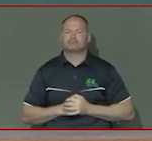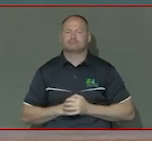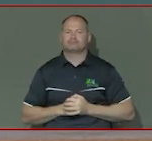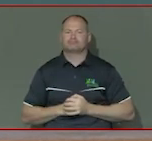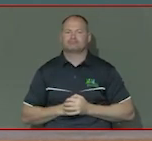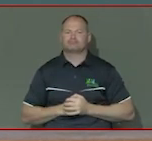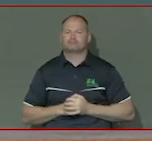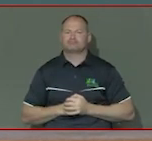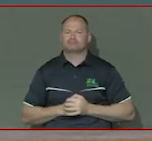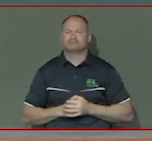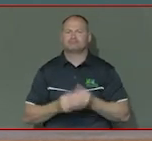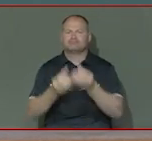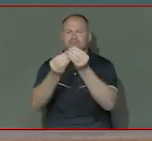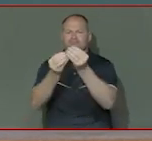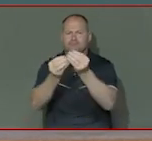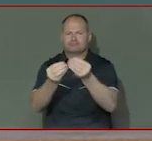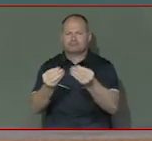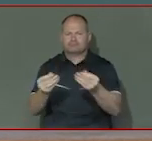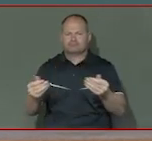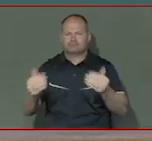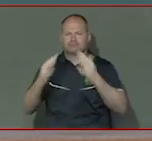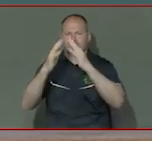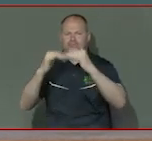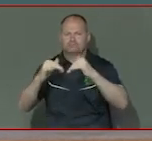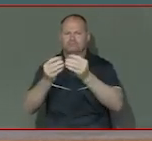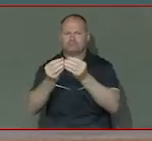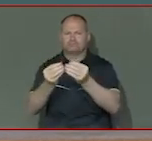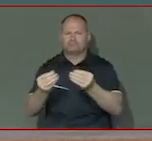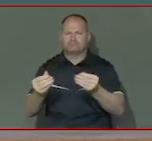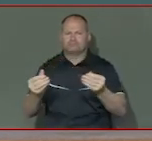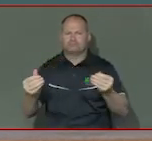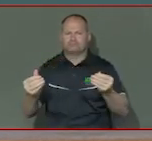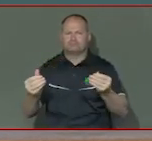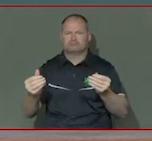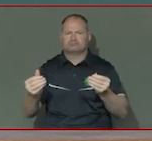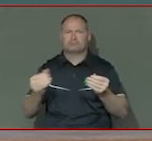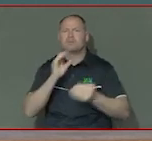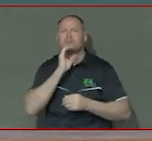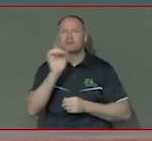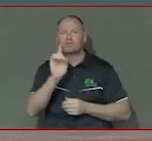Now, solvency has to do with my long-term debt.